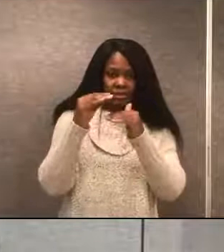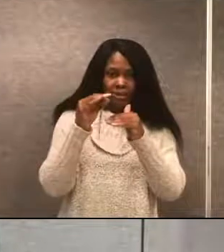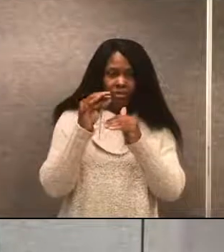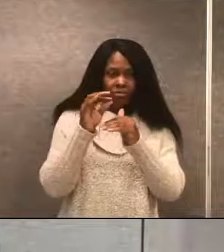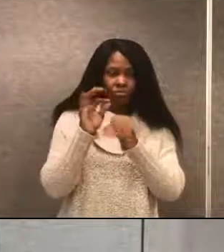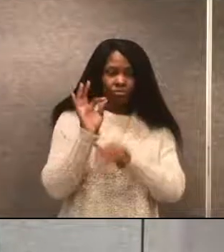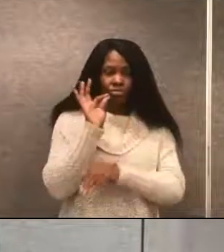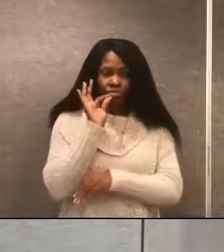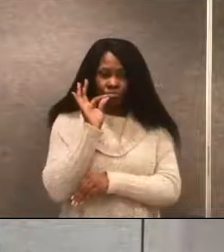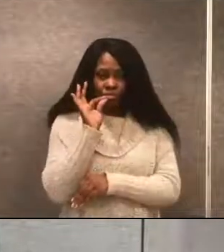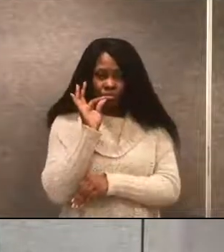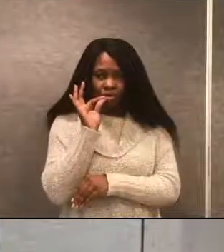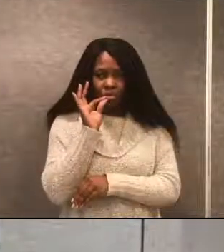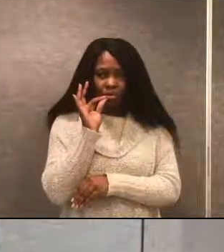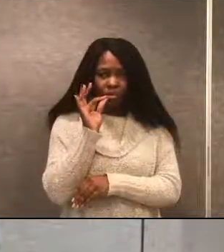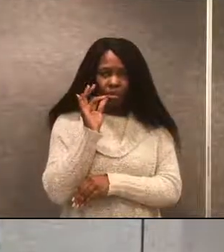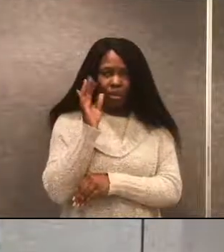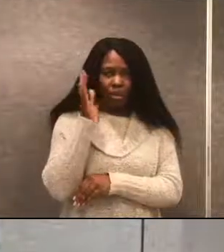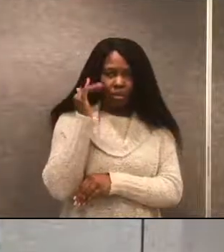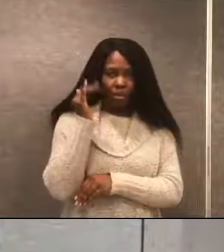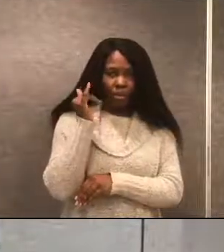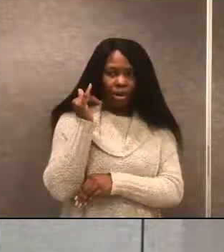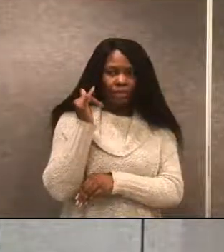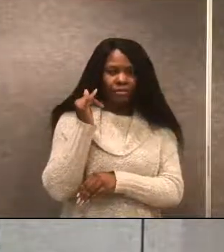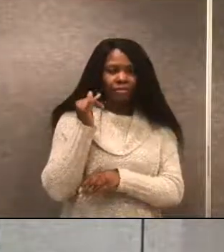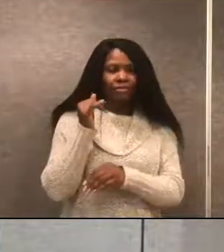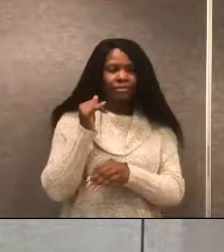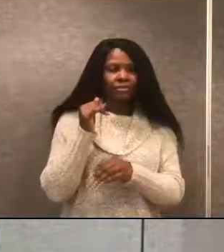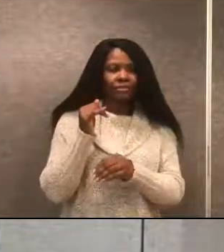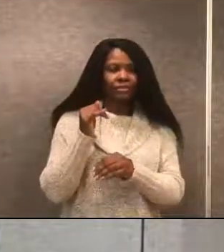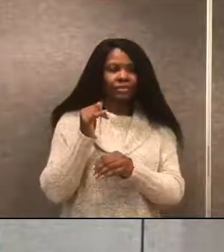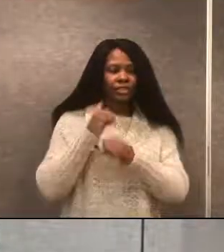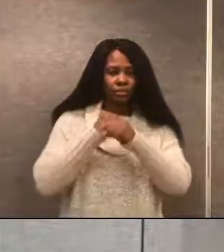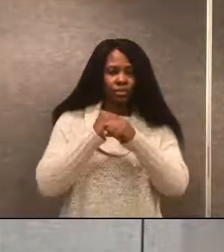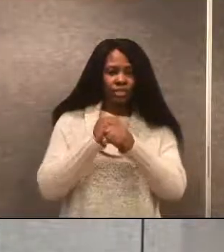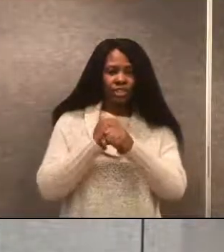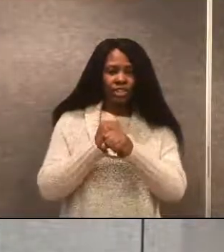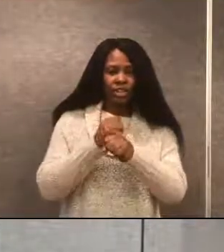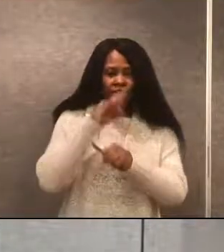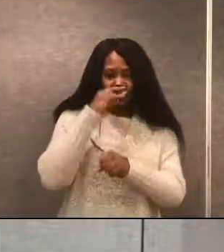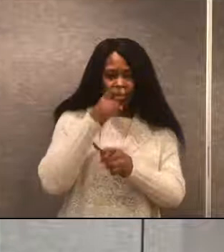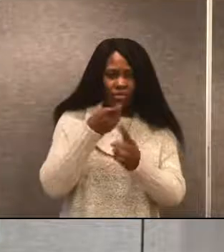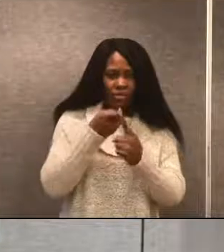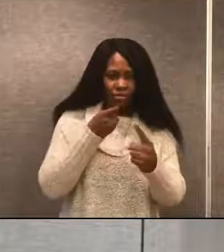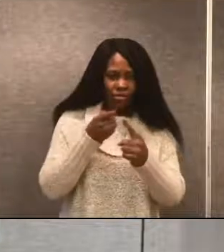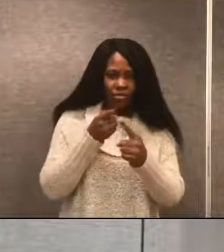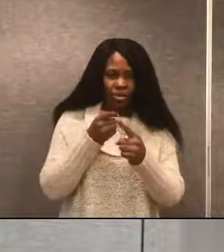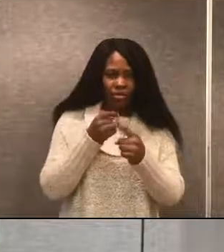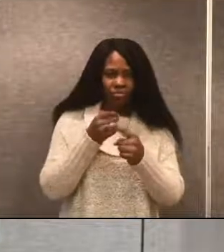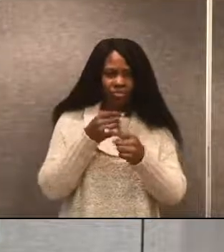to prevent the kids from secondhand smoke, and also reduce the